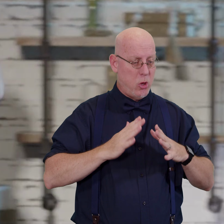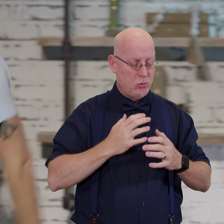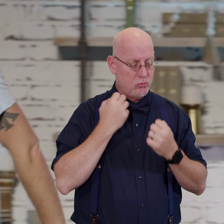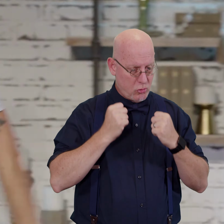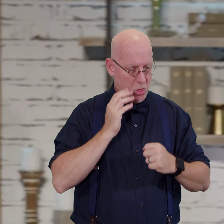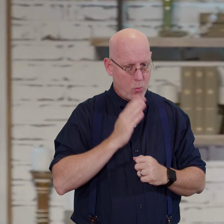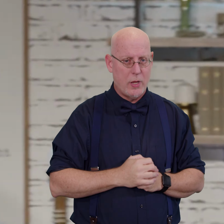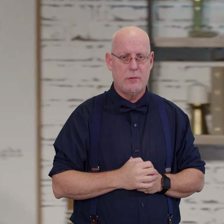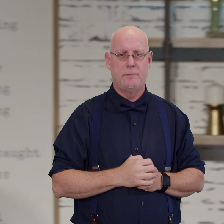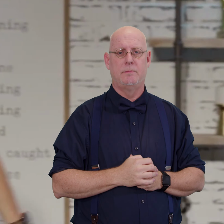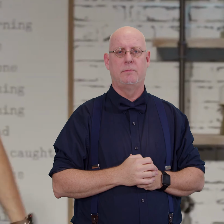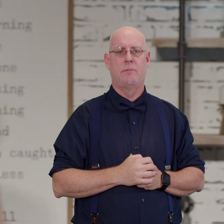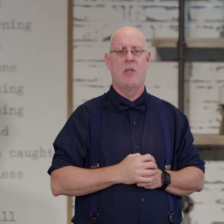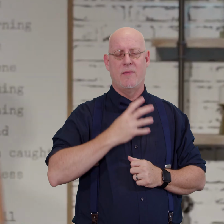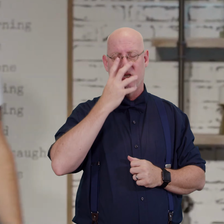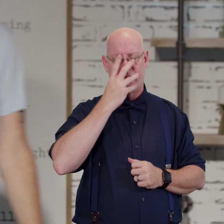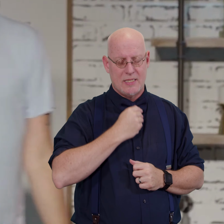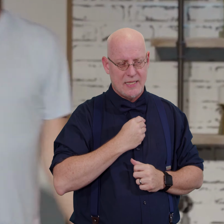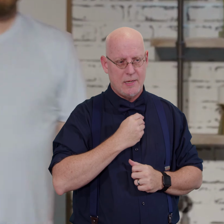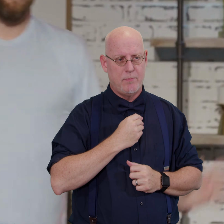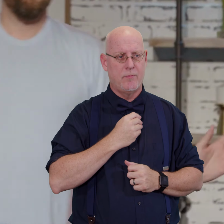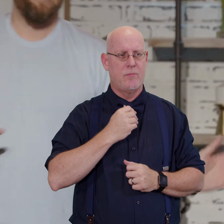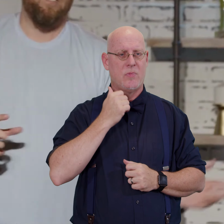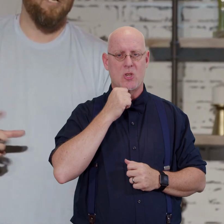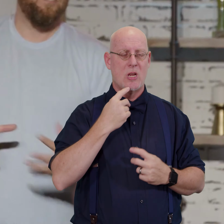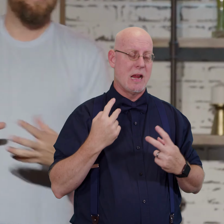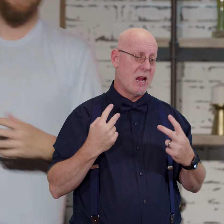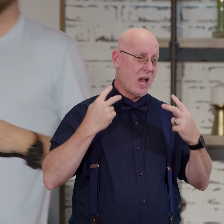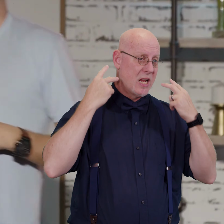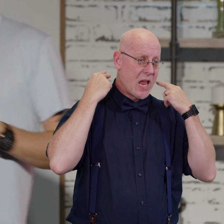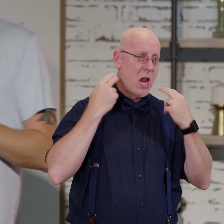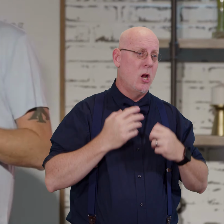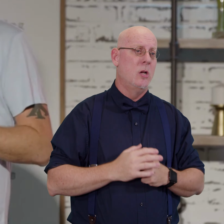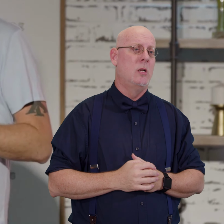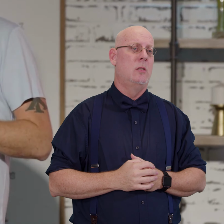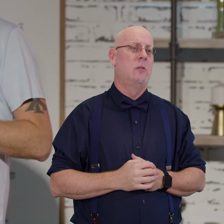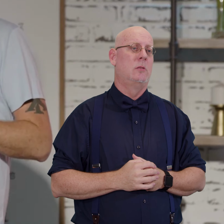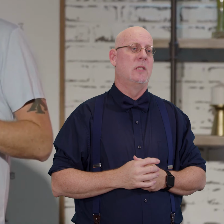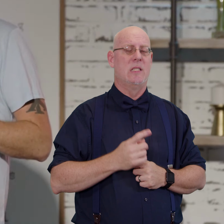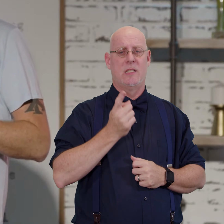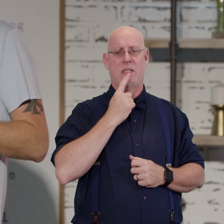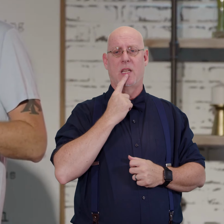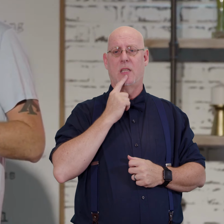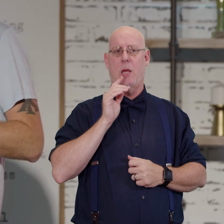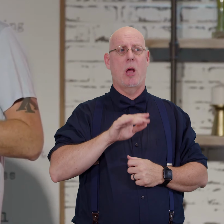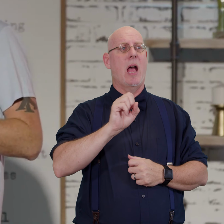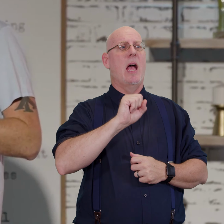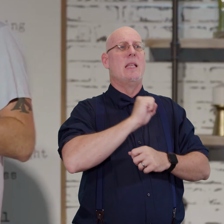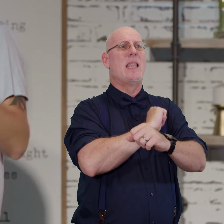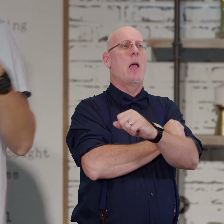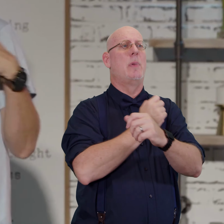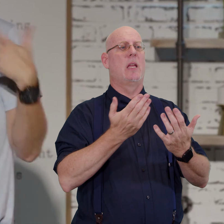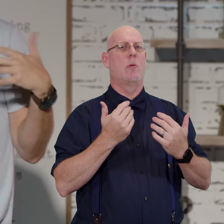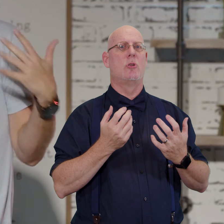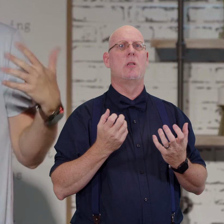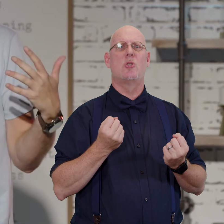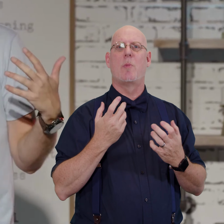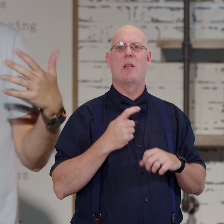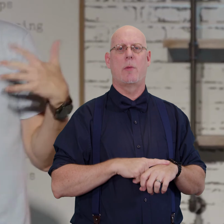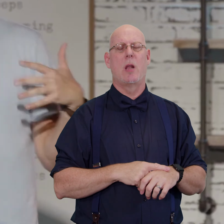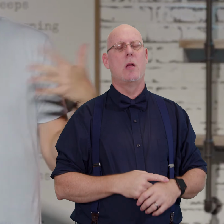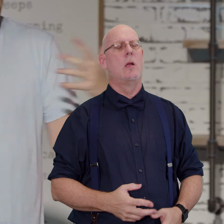all my strength. And he falls asleep, and she cuts his hair. And then she says to him, Samson, get up. She's done it so